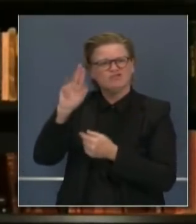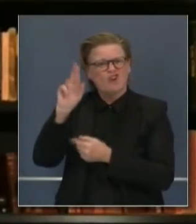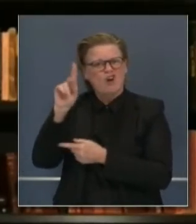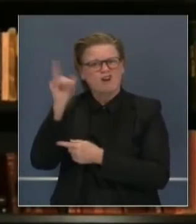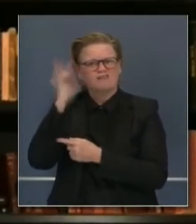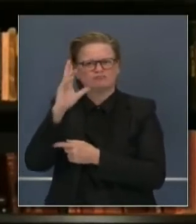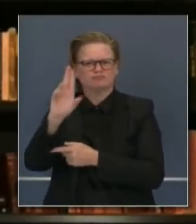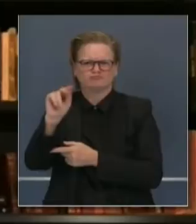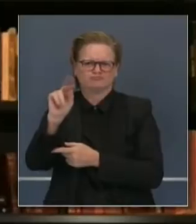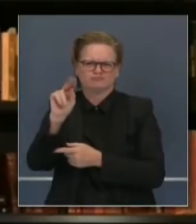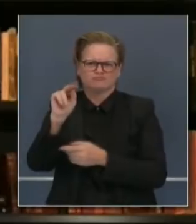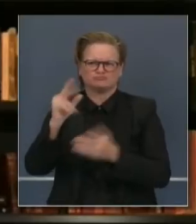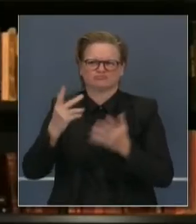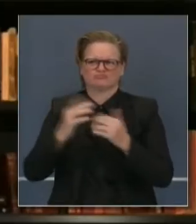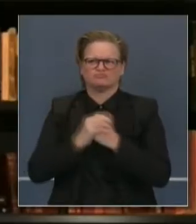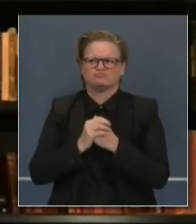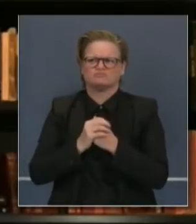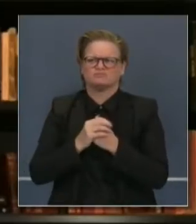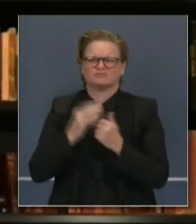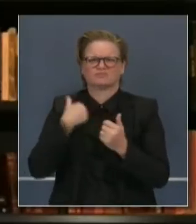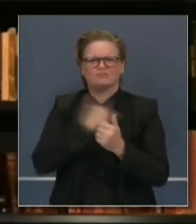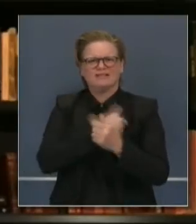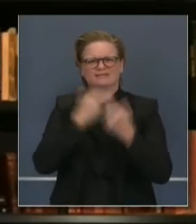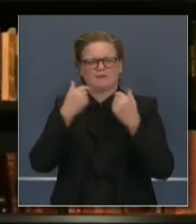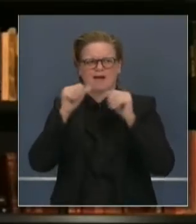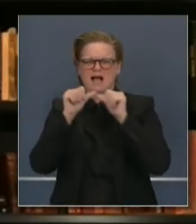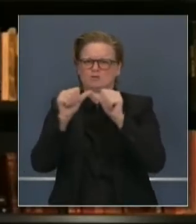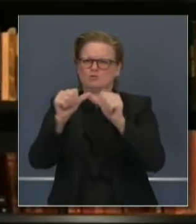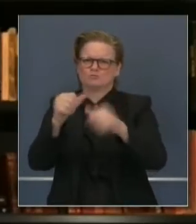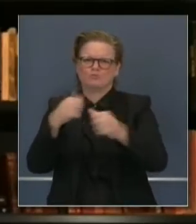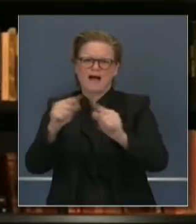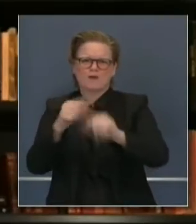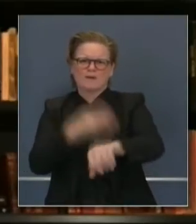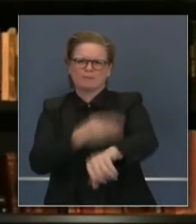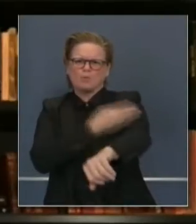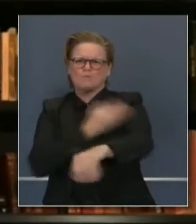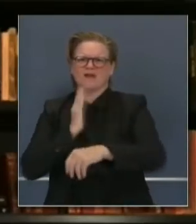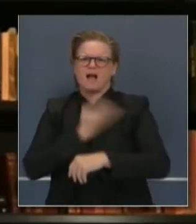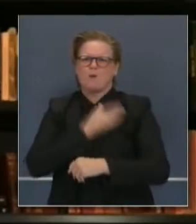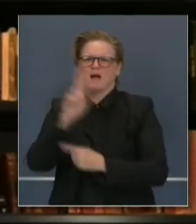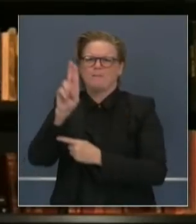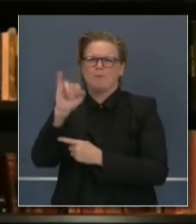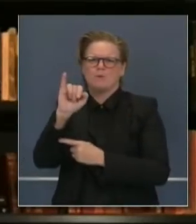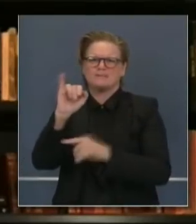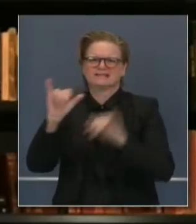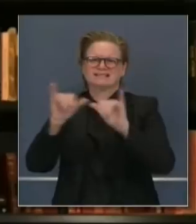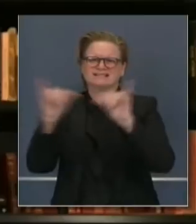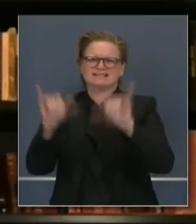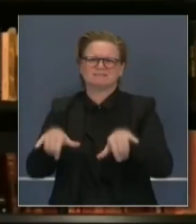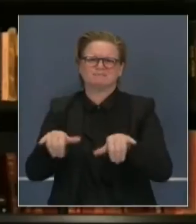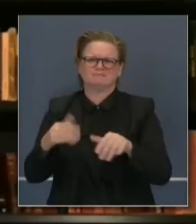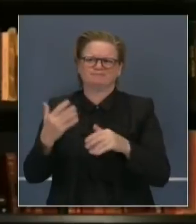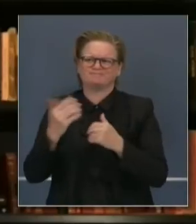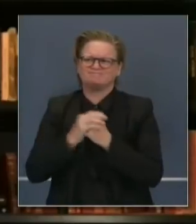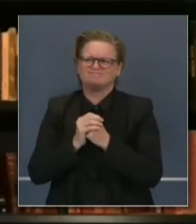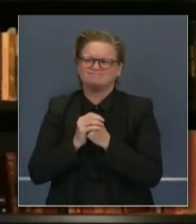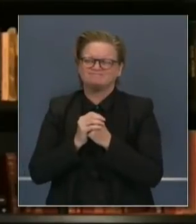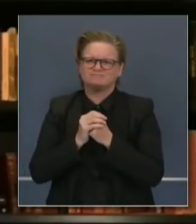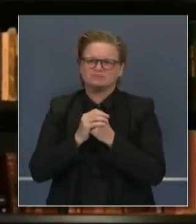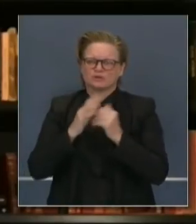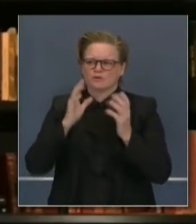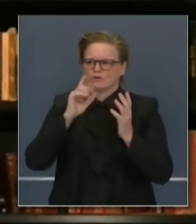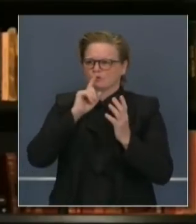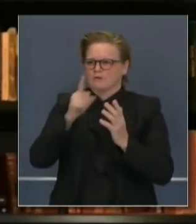antiquated unemployment insurance systems. They never were designed for the magnitude of a pandemic, and that is a lesson learned, and we